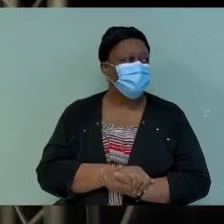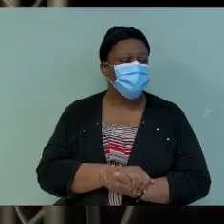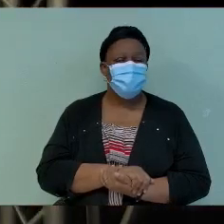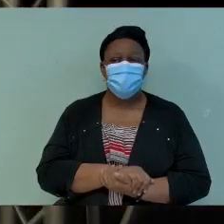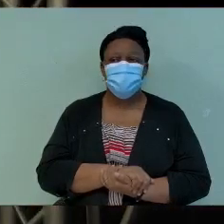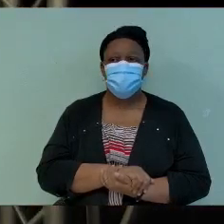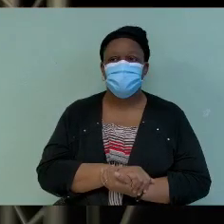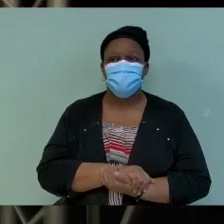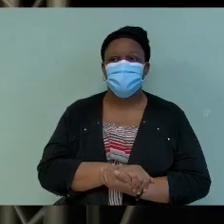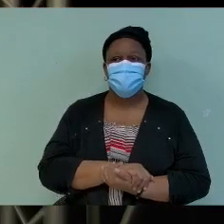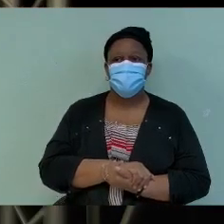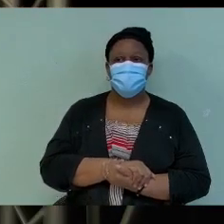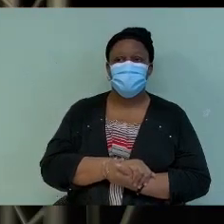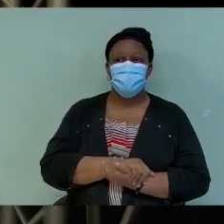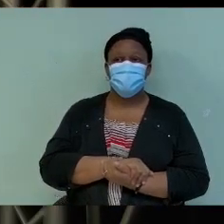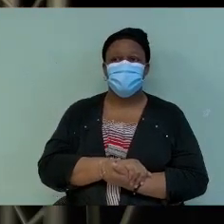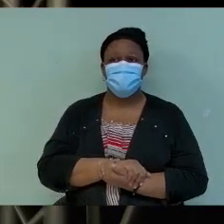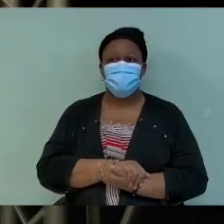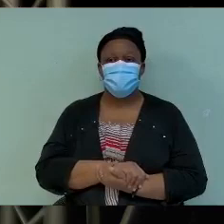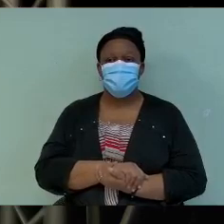Thank you for that question.